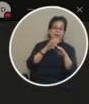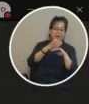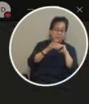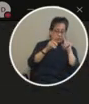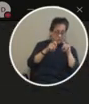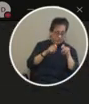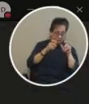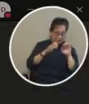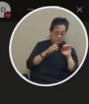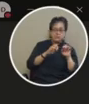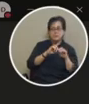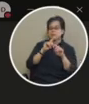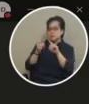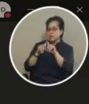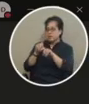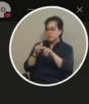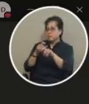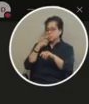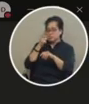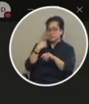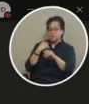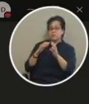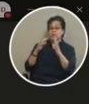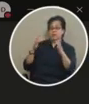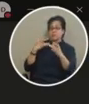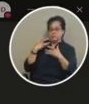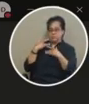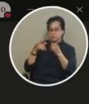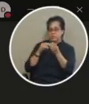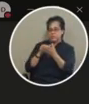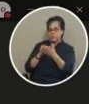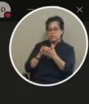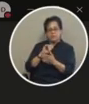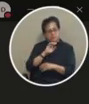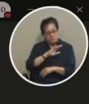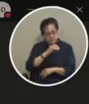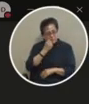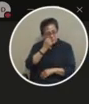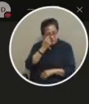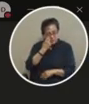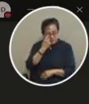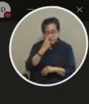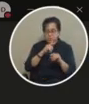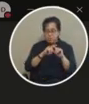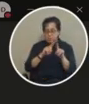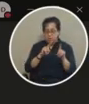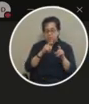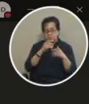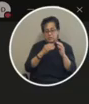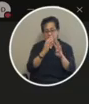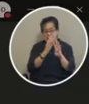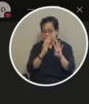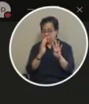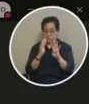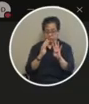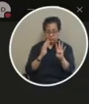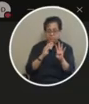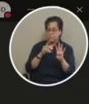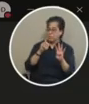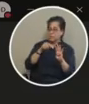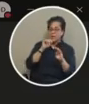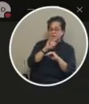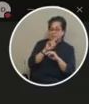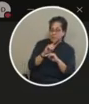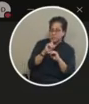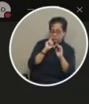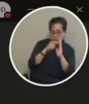done, because I've heard a lot of concern about that. I understand completely, but as they go through the line, they have to be ID'd to make